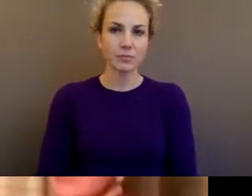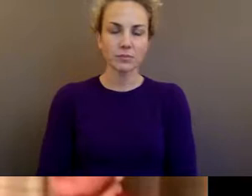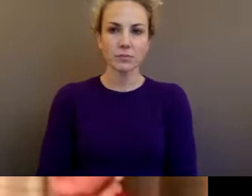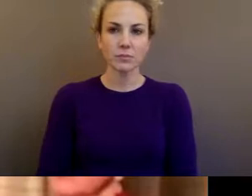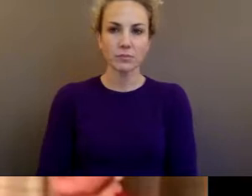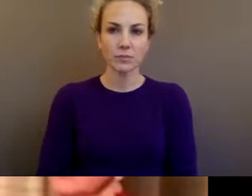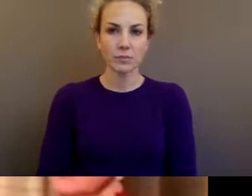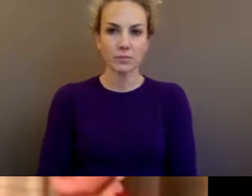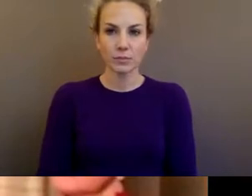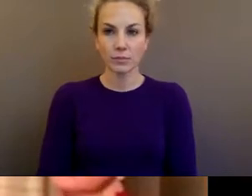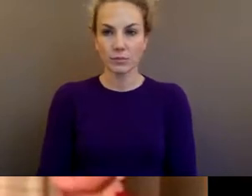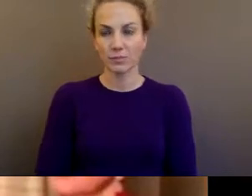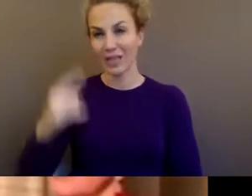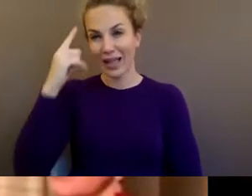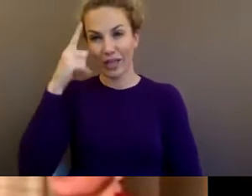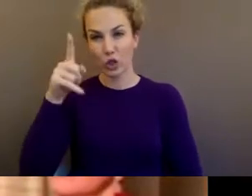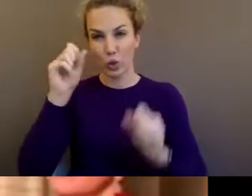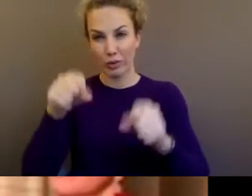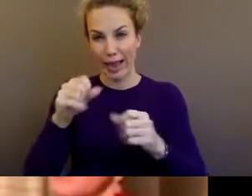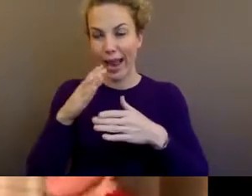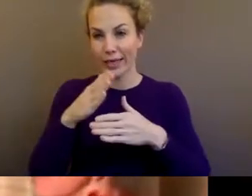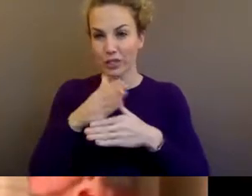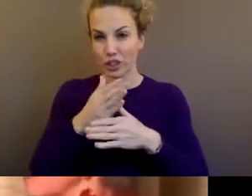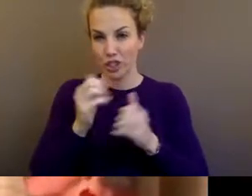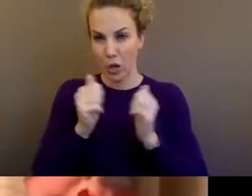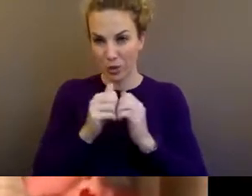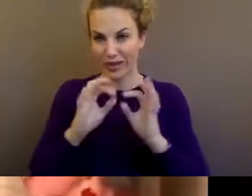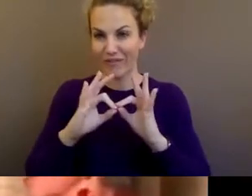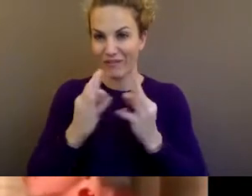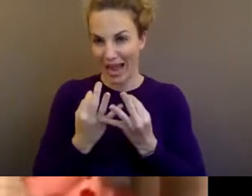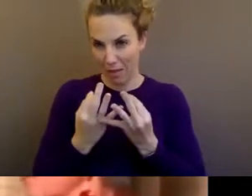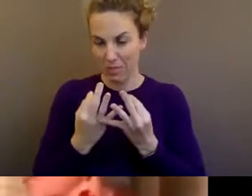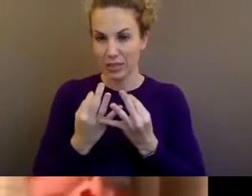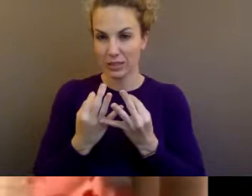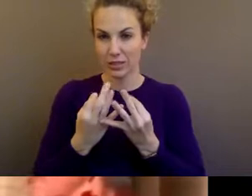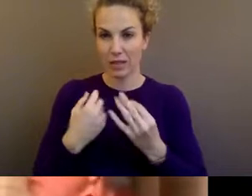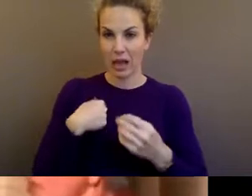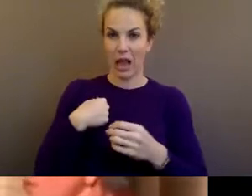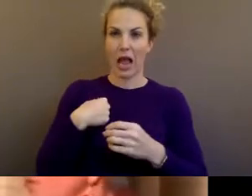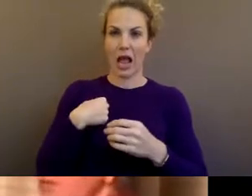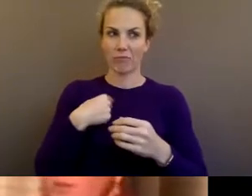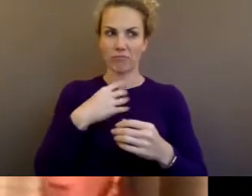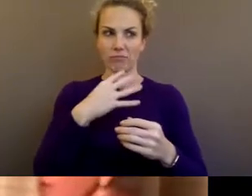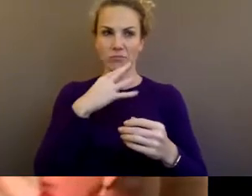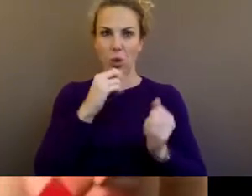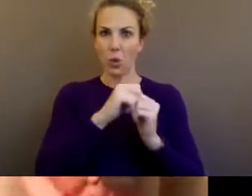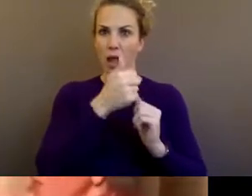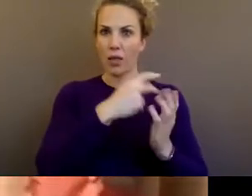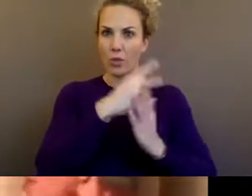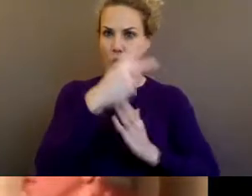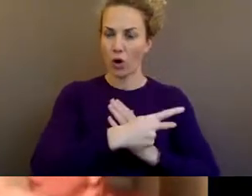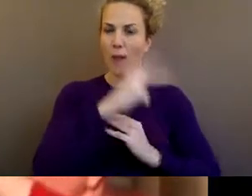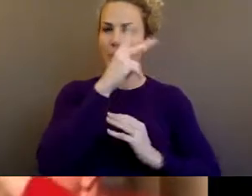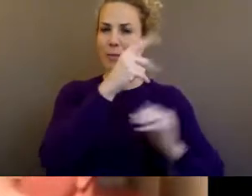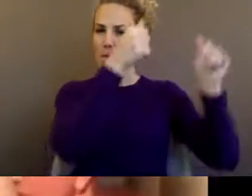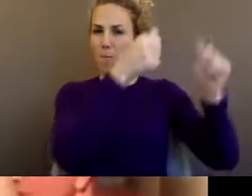I think you can share it with families. I'm talking to programs that say, we put it up on our